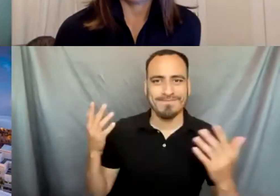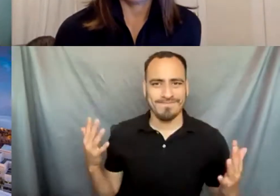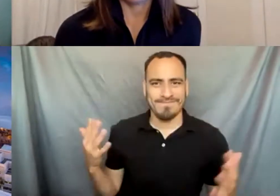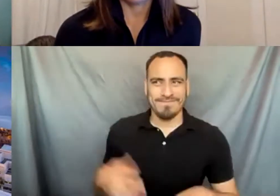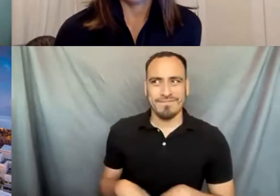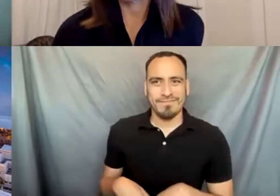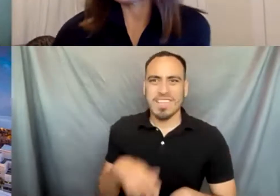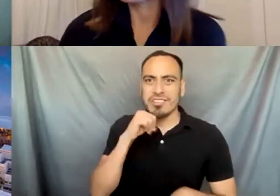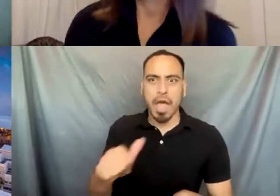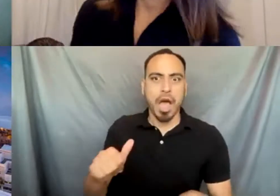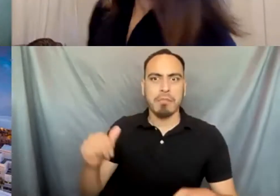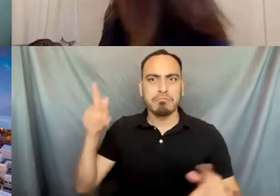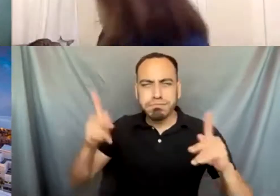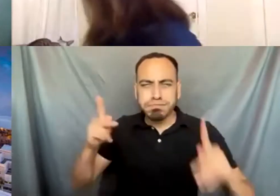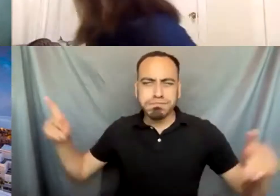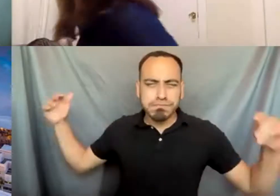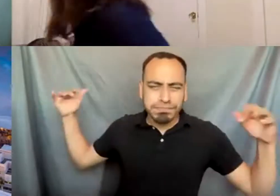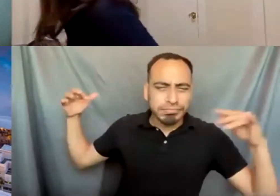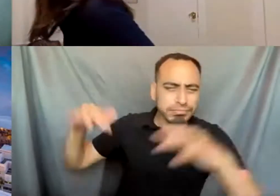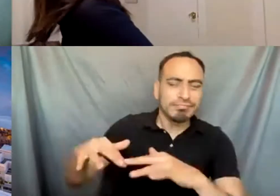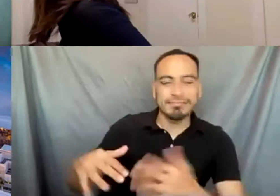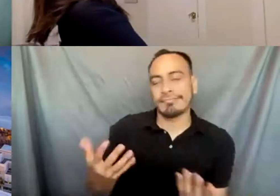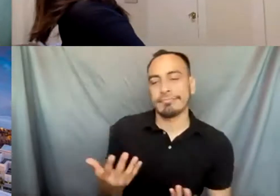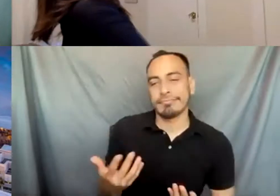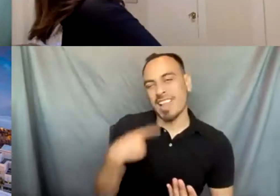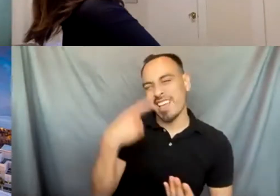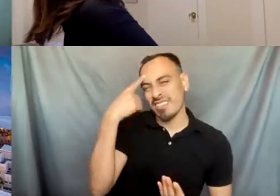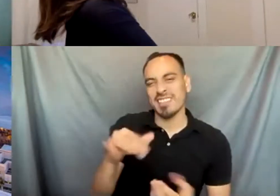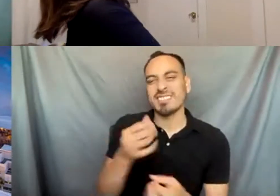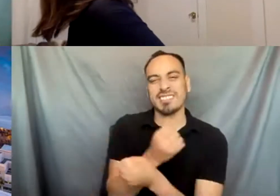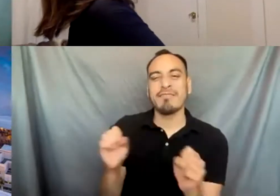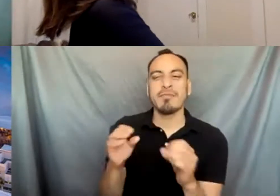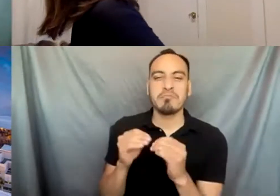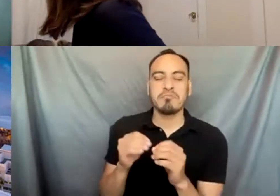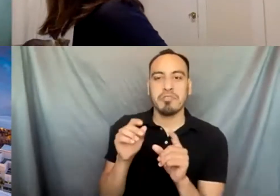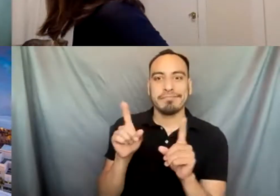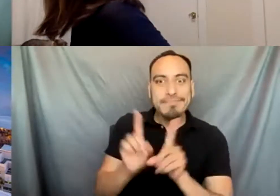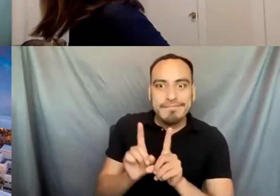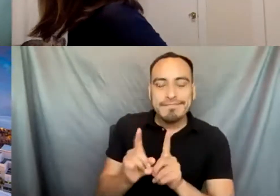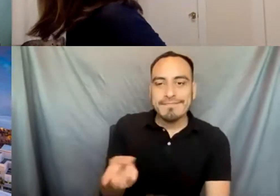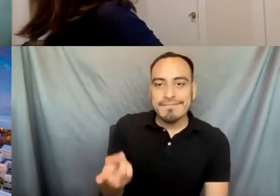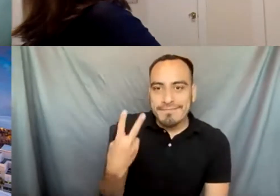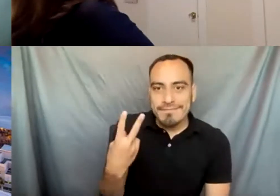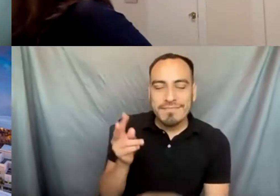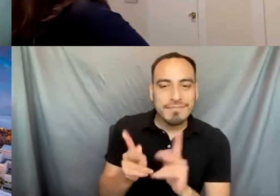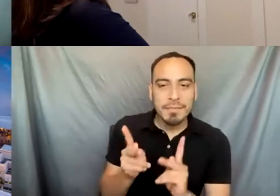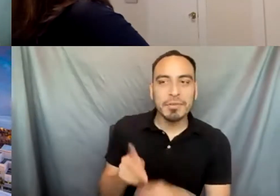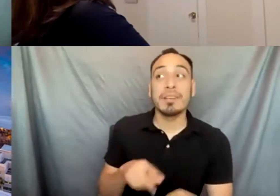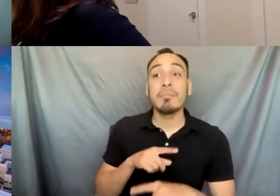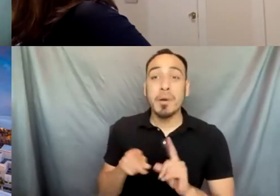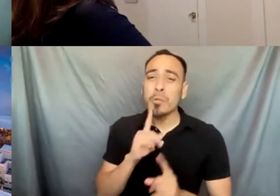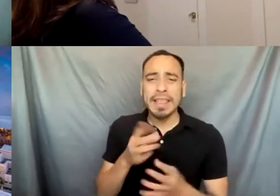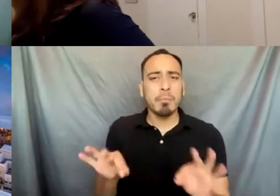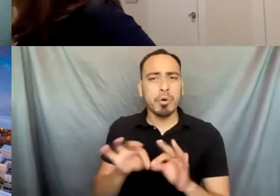group. I think it would be safe. You know, I think you have to know that everyone is vaccinated. I